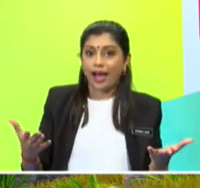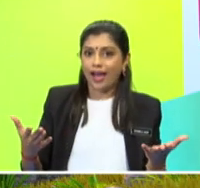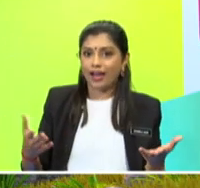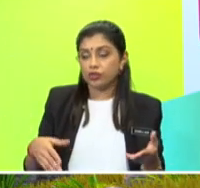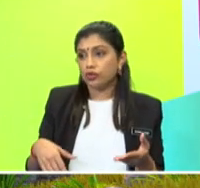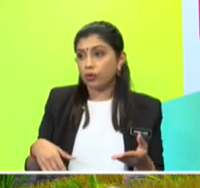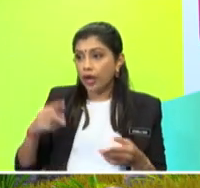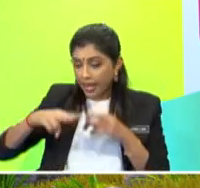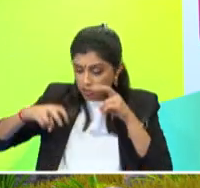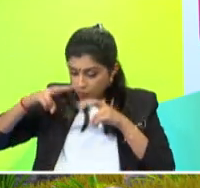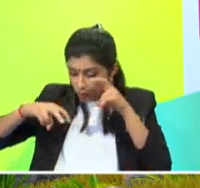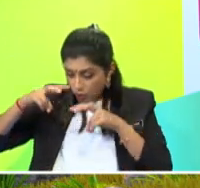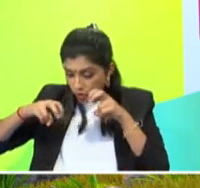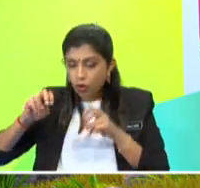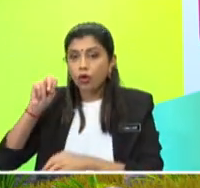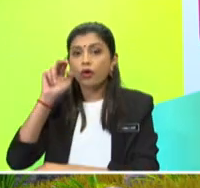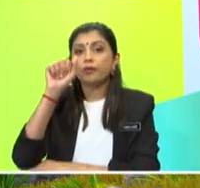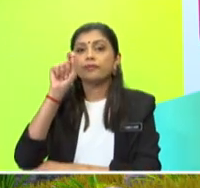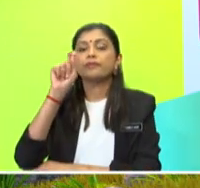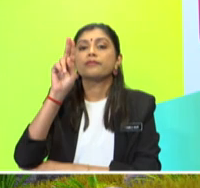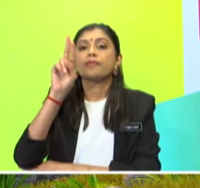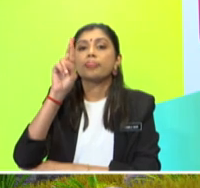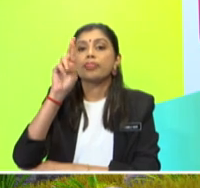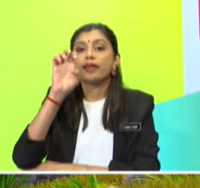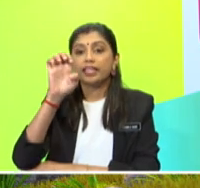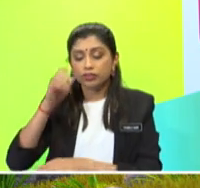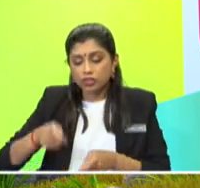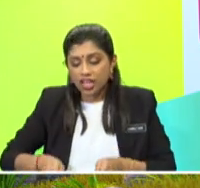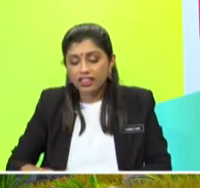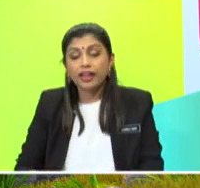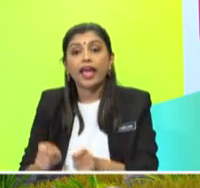analysis. Quick, I'm so excited. Proceed. Who wants to try?